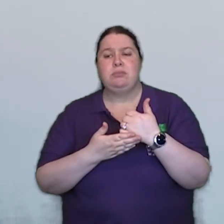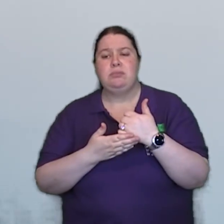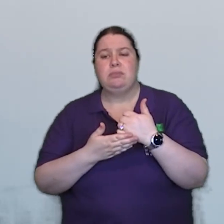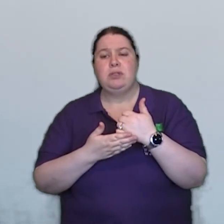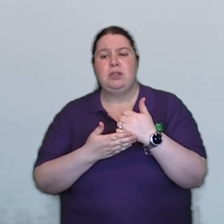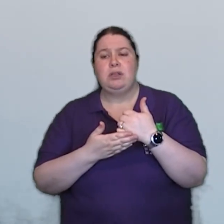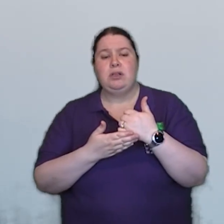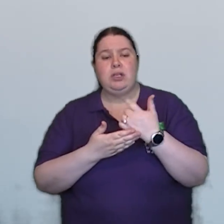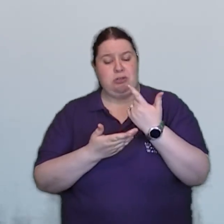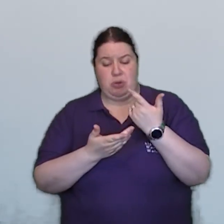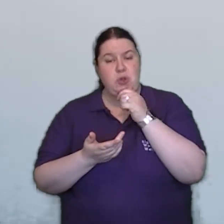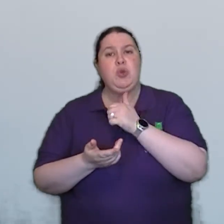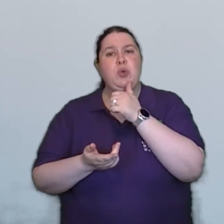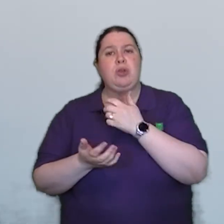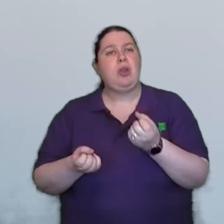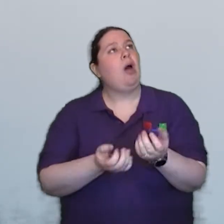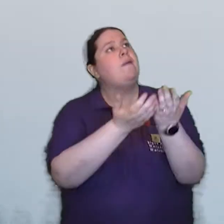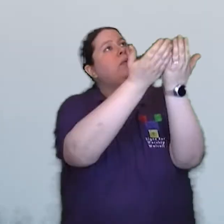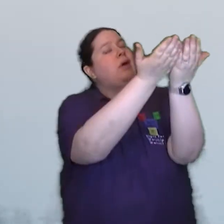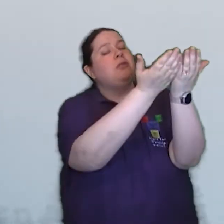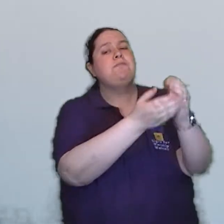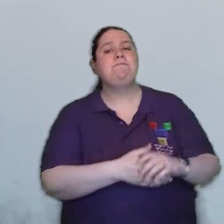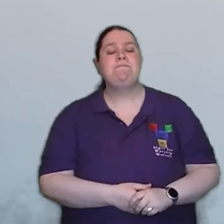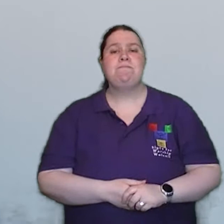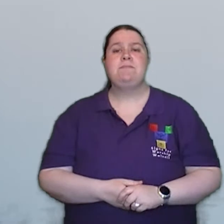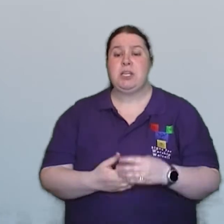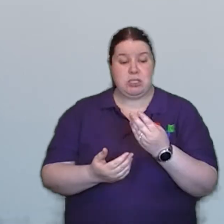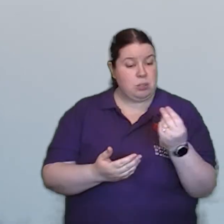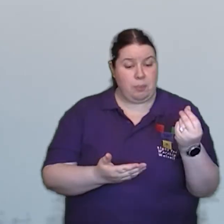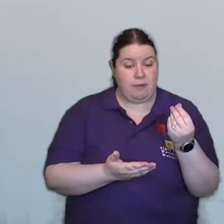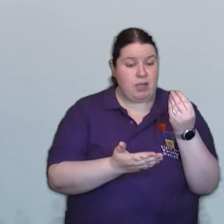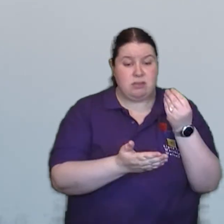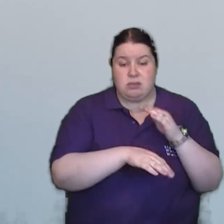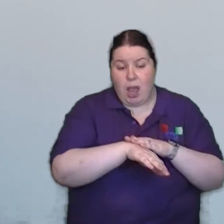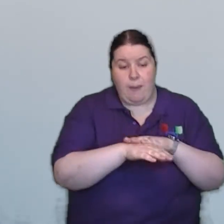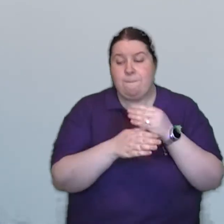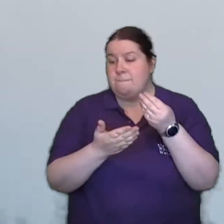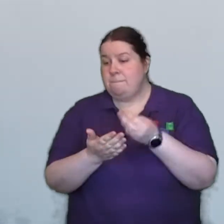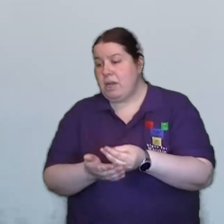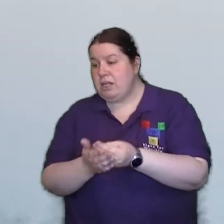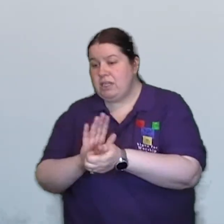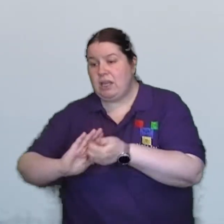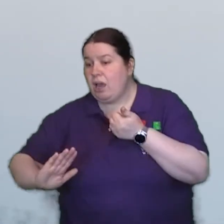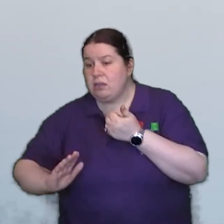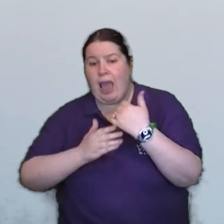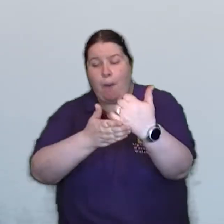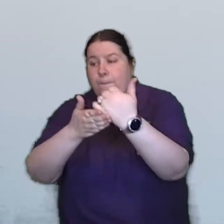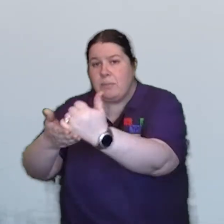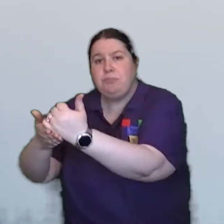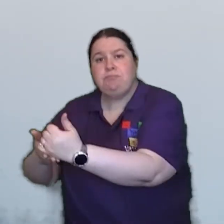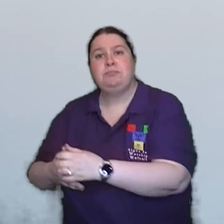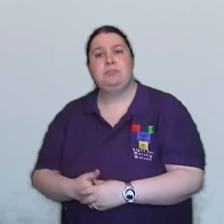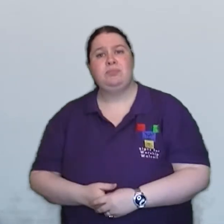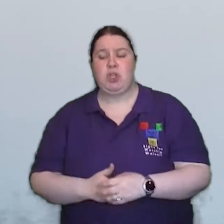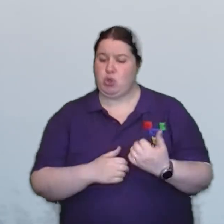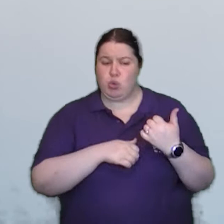are given as our offering to God. And some of our time, money and skills we sacrifice in other directions.